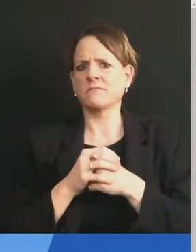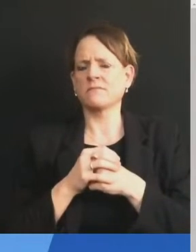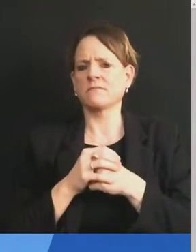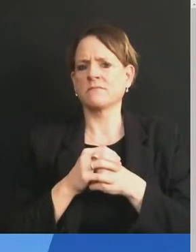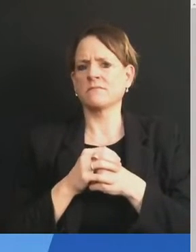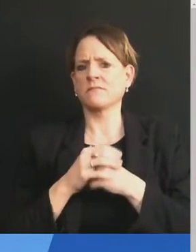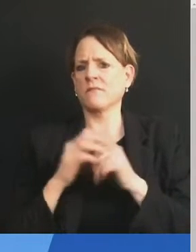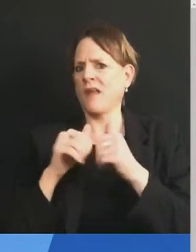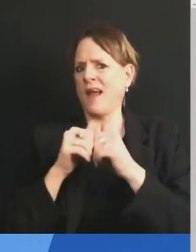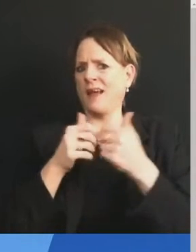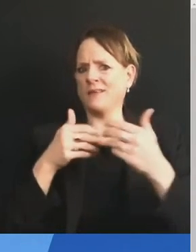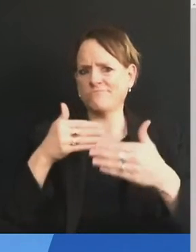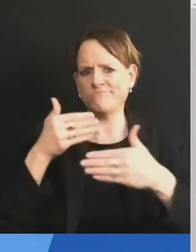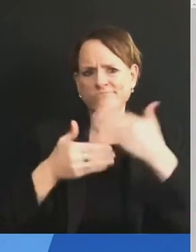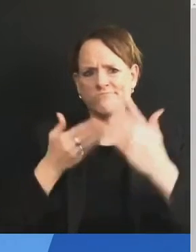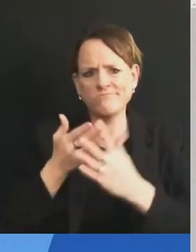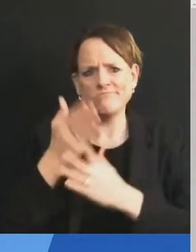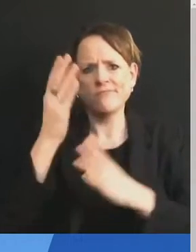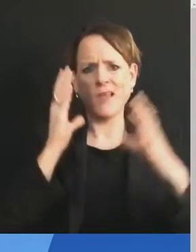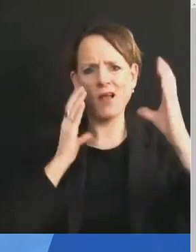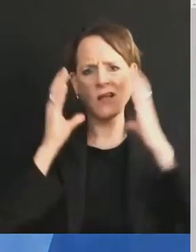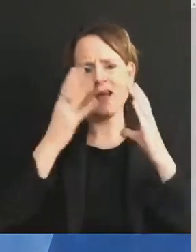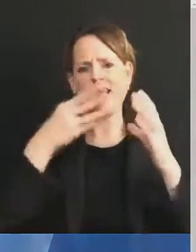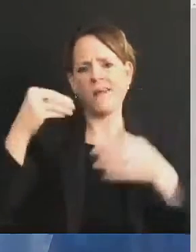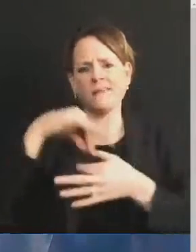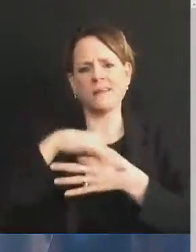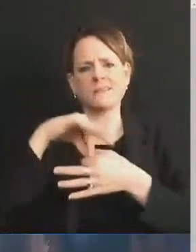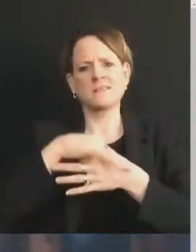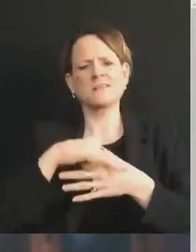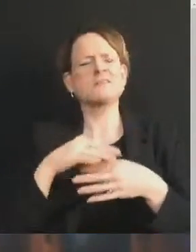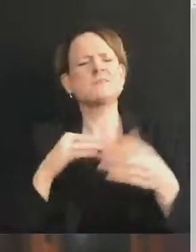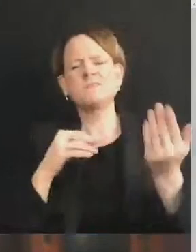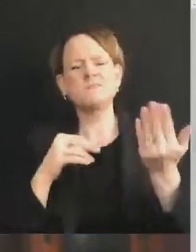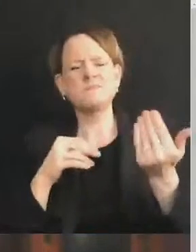Trying to get what? I'm sorry. Past it. Oh.